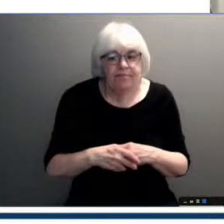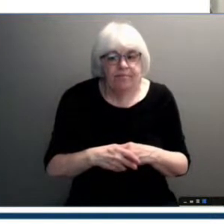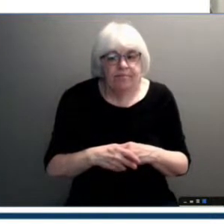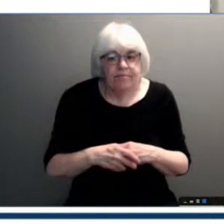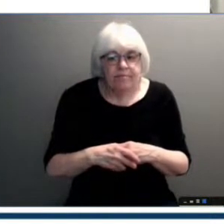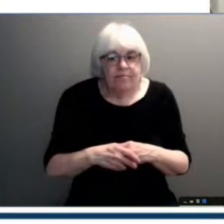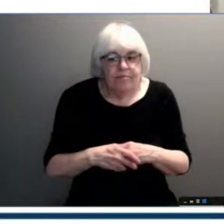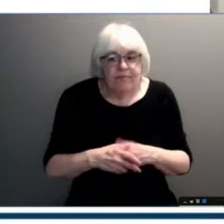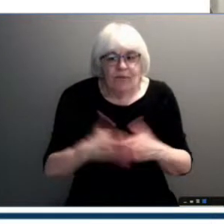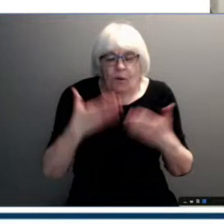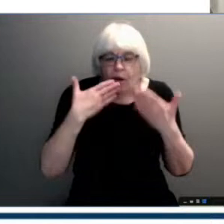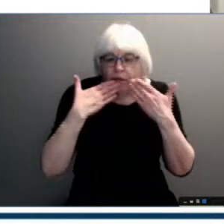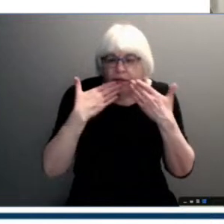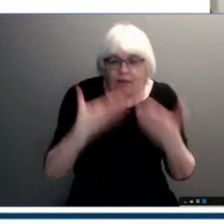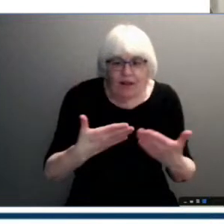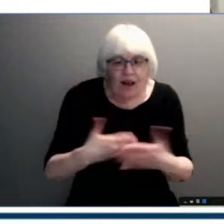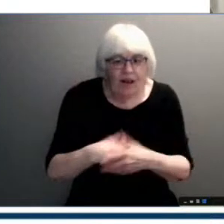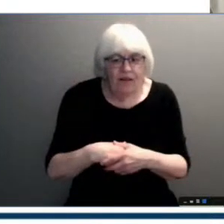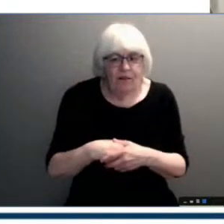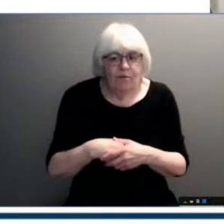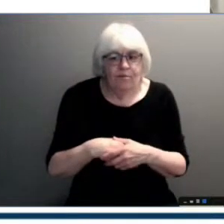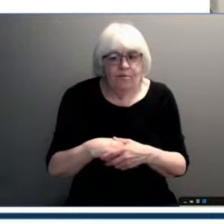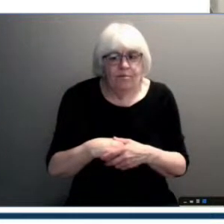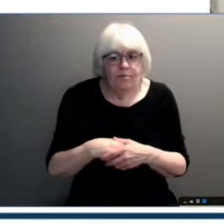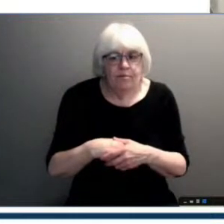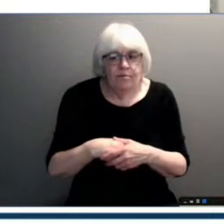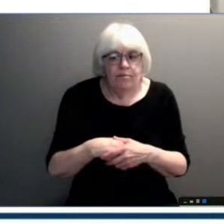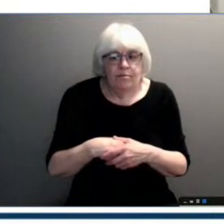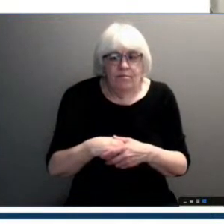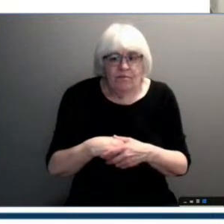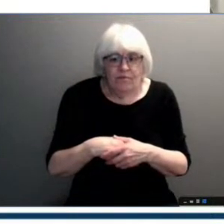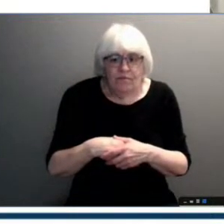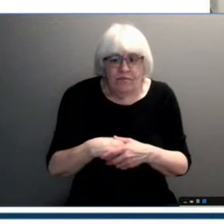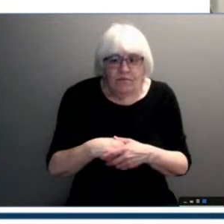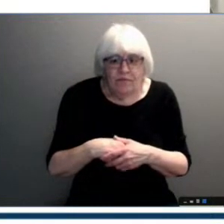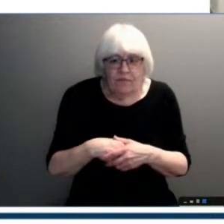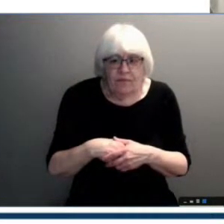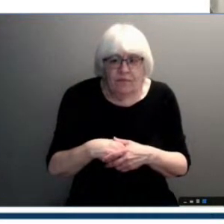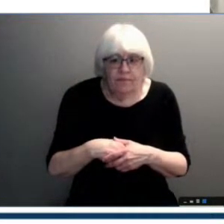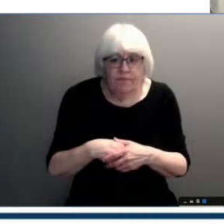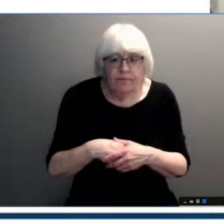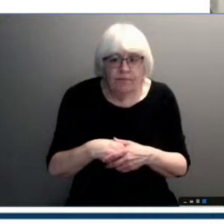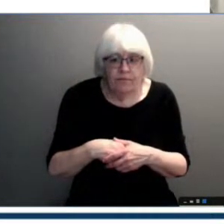the doors. Do we have enough to kind of keep that pace up moving forward?